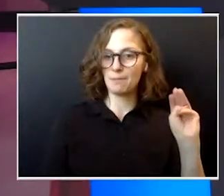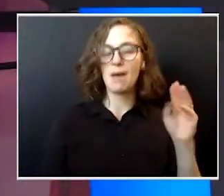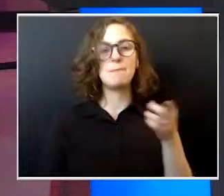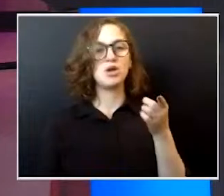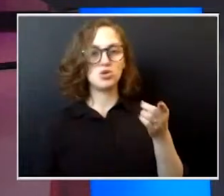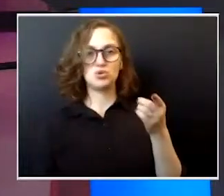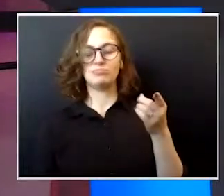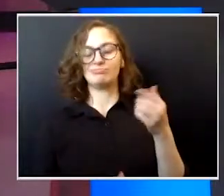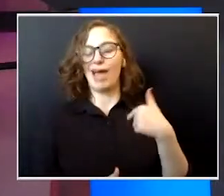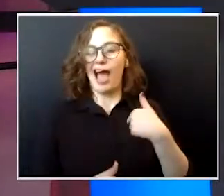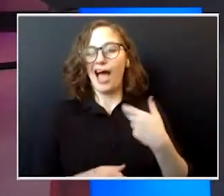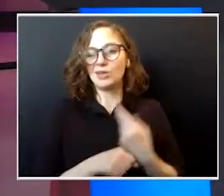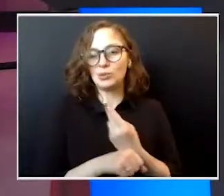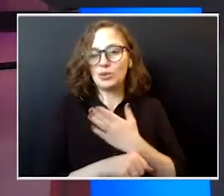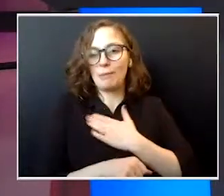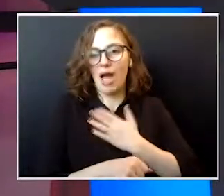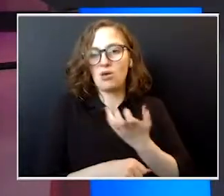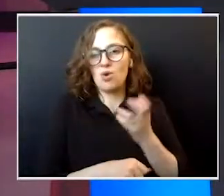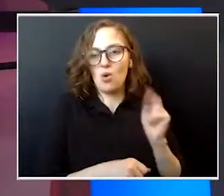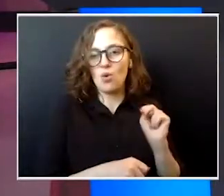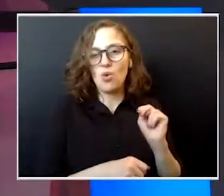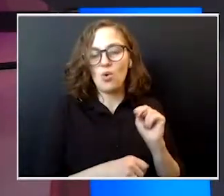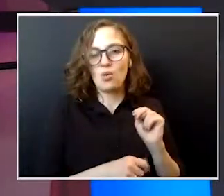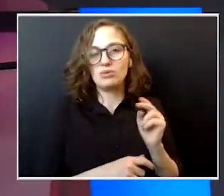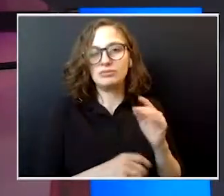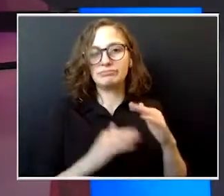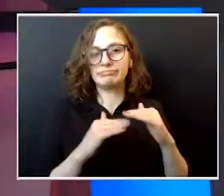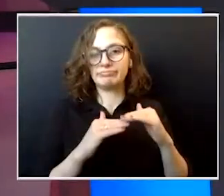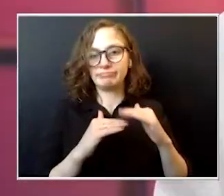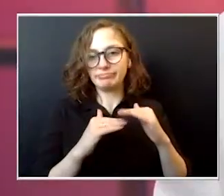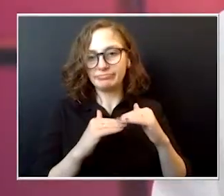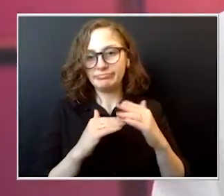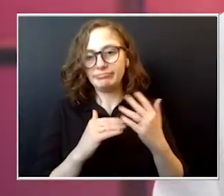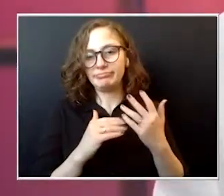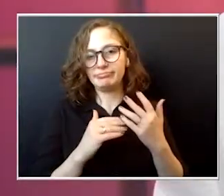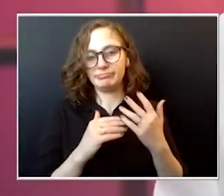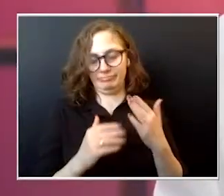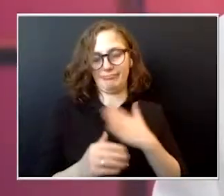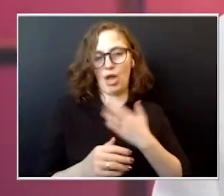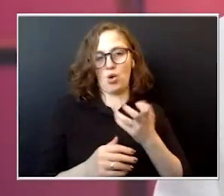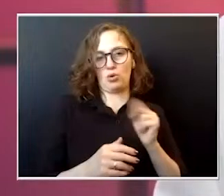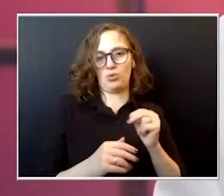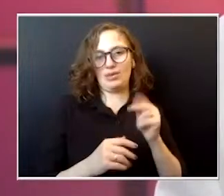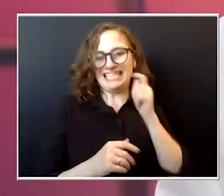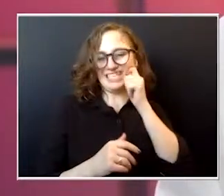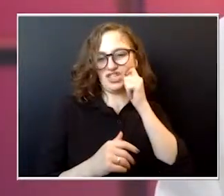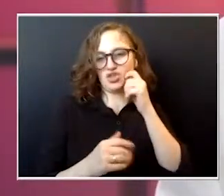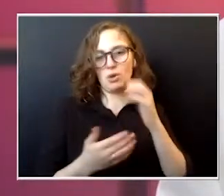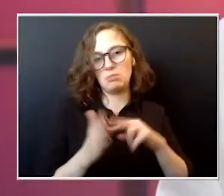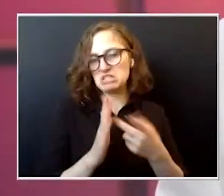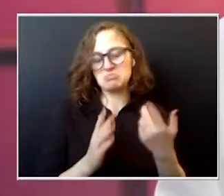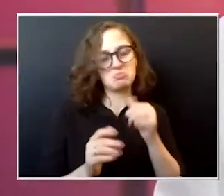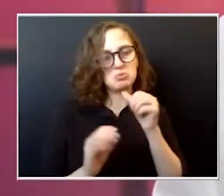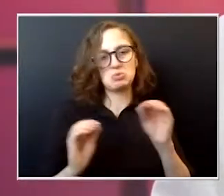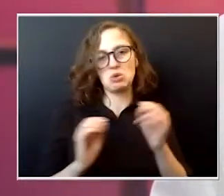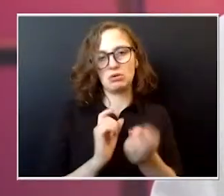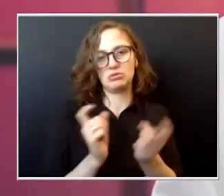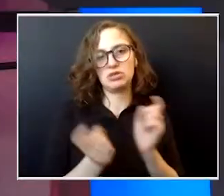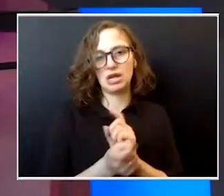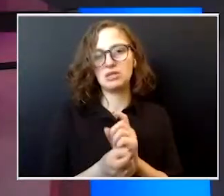or a cow? Because it can lead to earlier, we think it can lead to earlier deterioration of those valves due to calcium